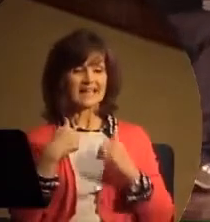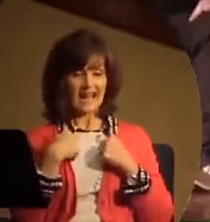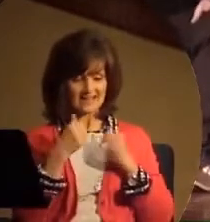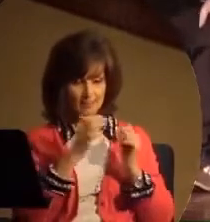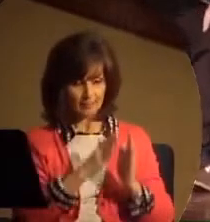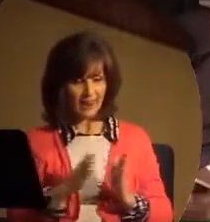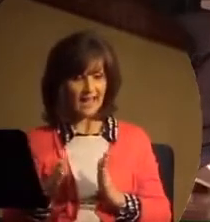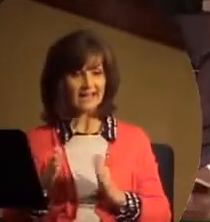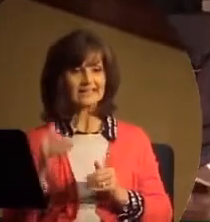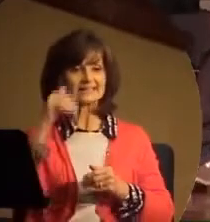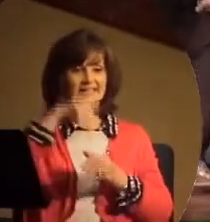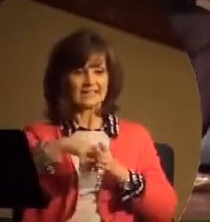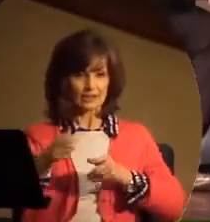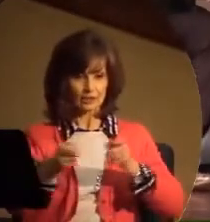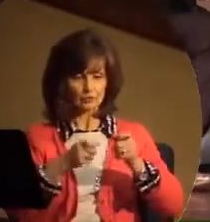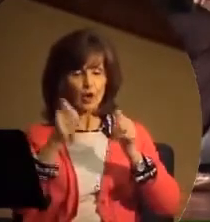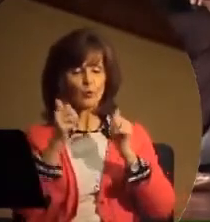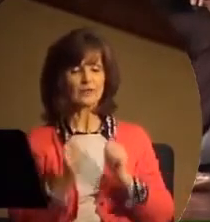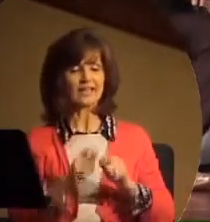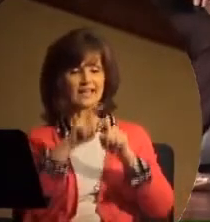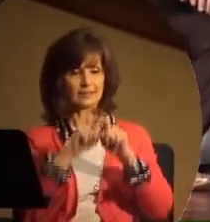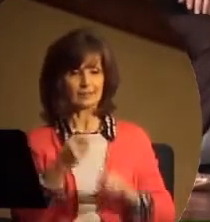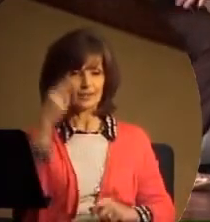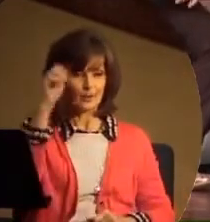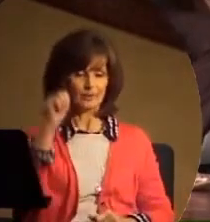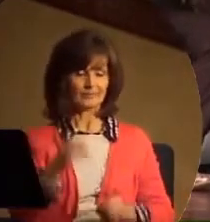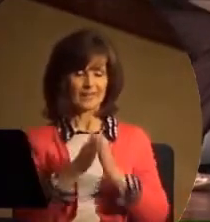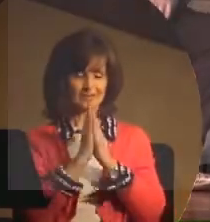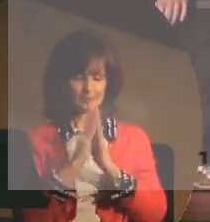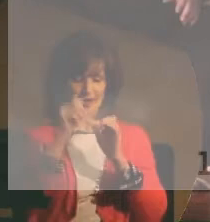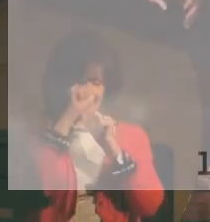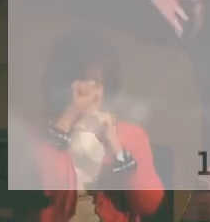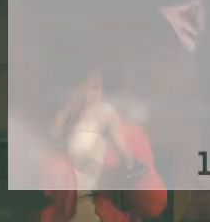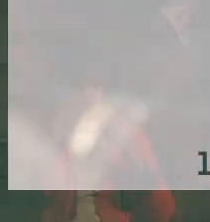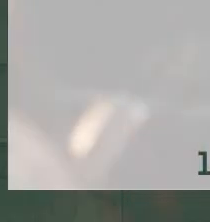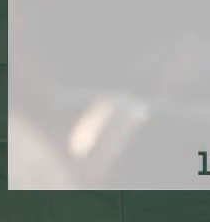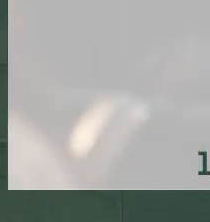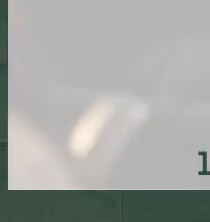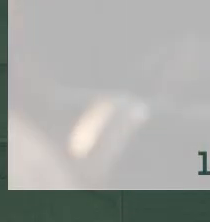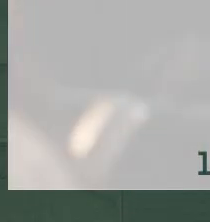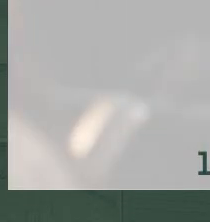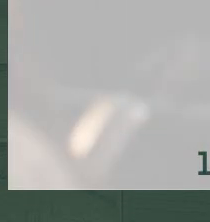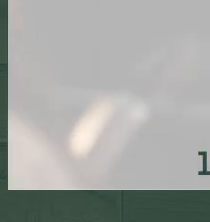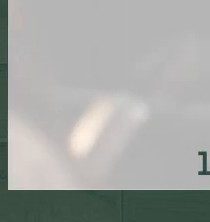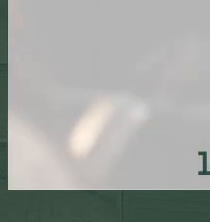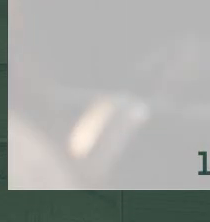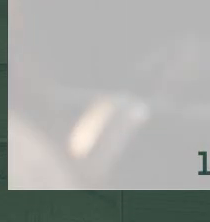And we can count on it. Amen. Let's pray. Father, thank You for this.